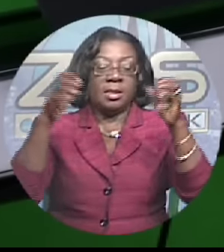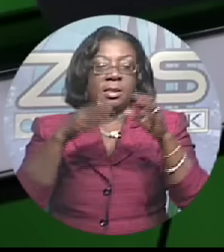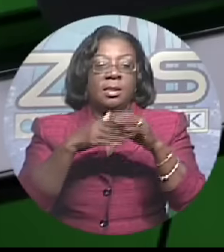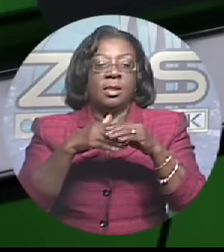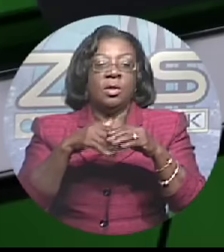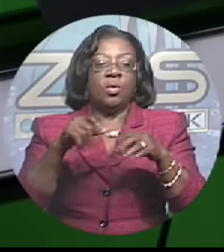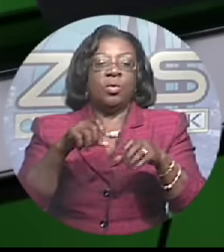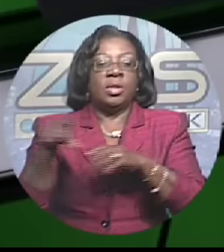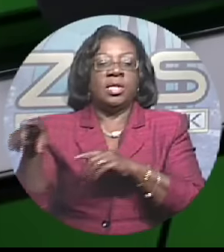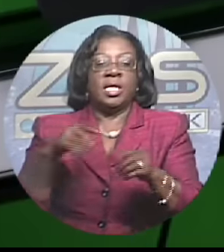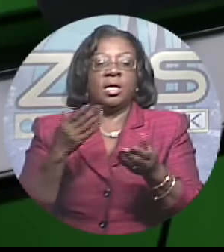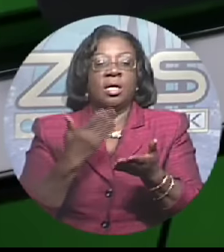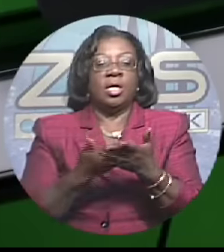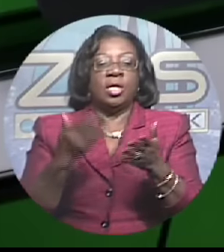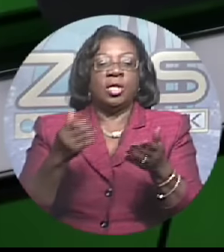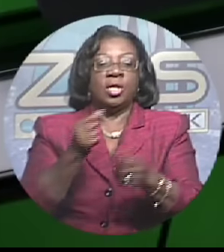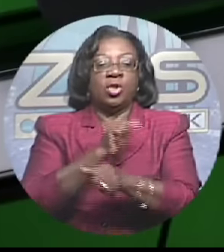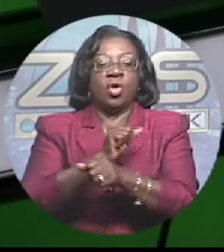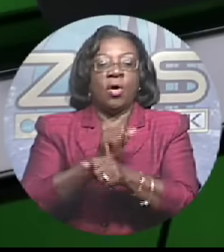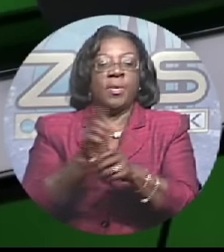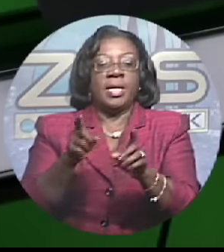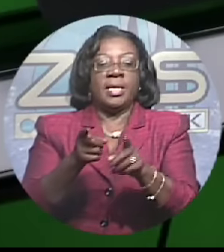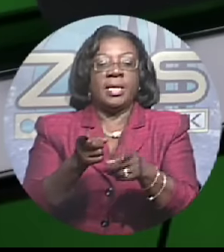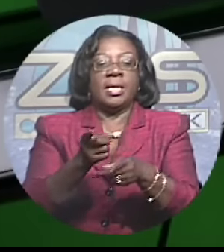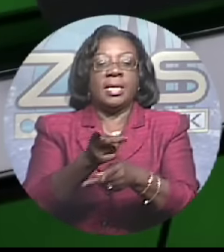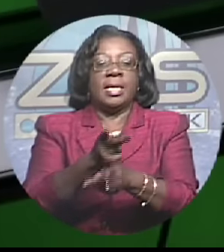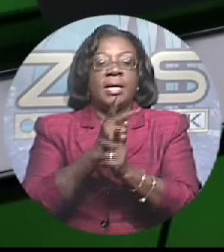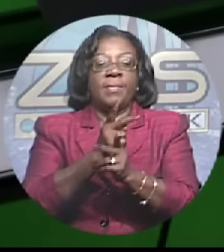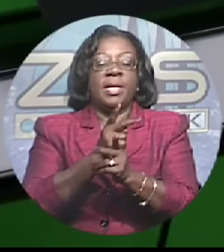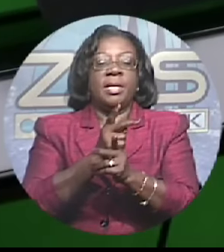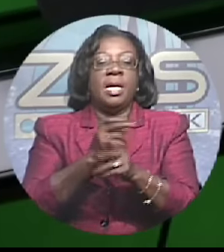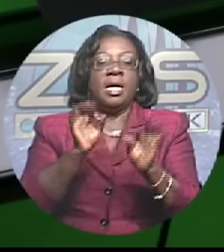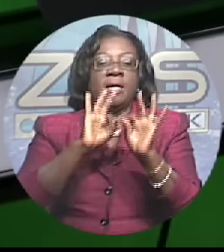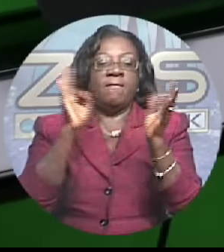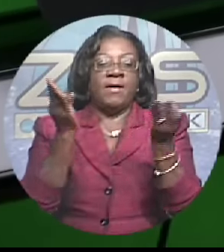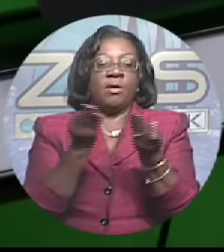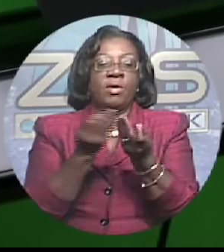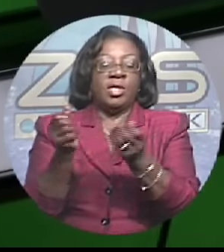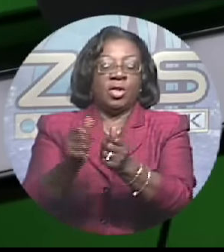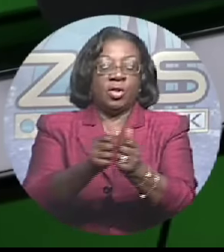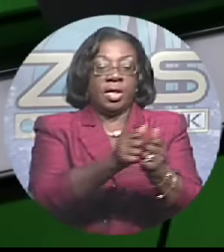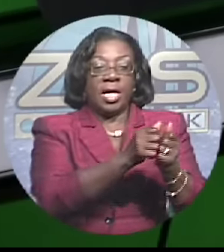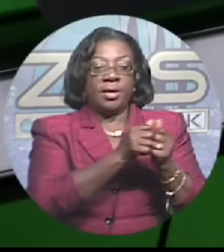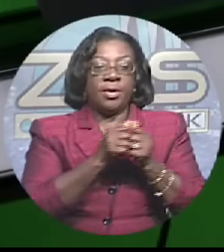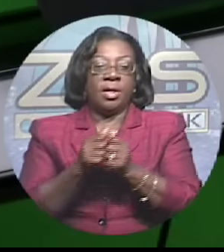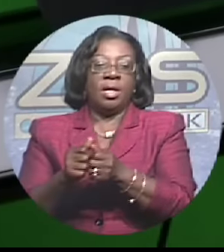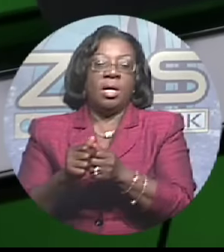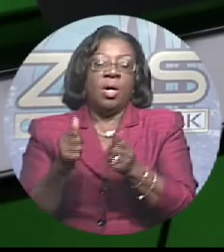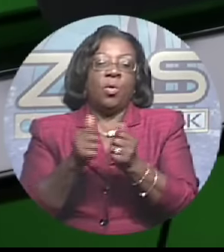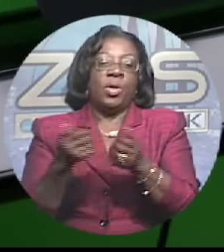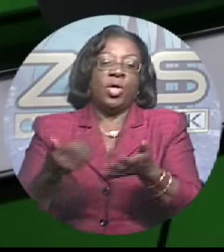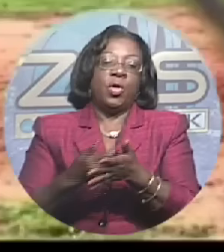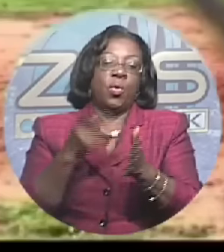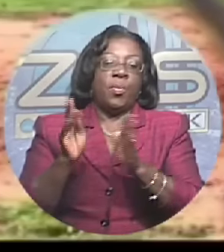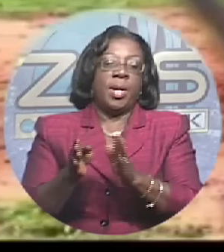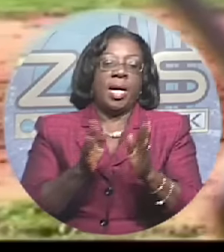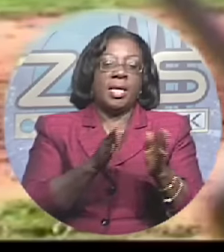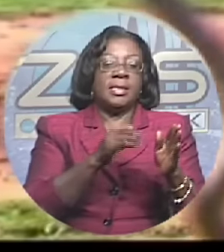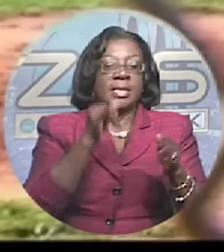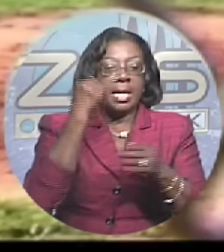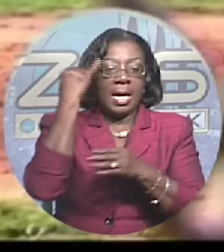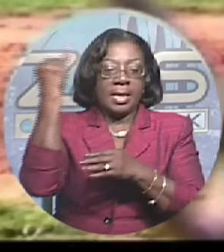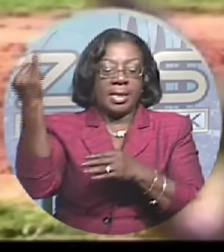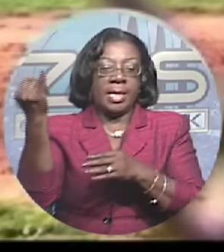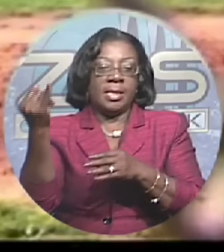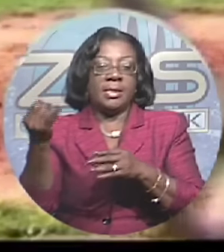a tremendous job in keeping the federation together with new plans and ideas in respect of youth tournaments all over the place. And